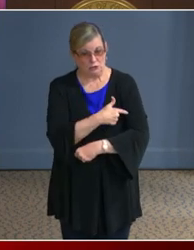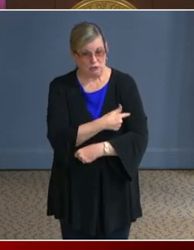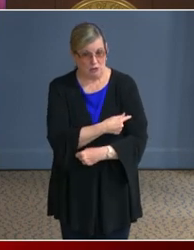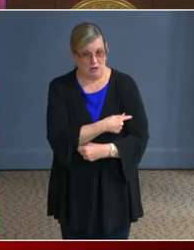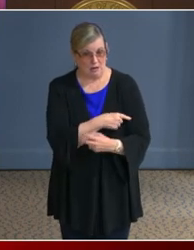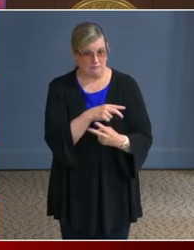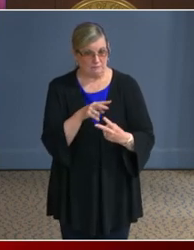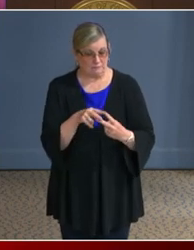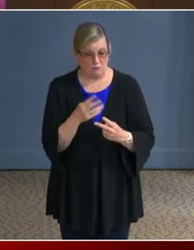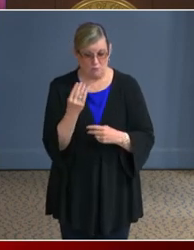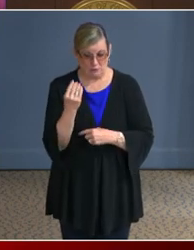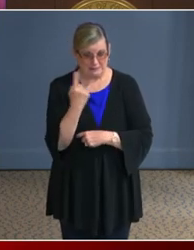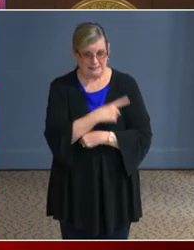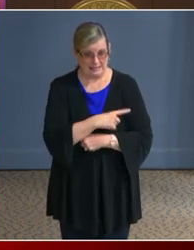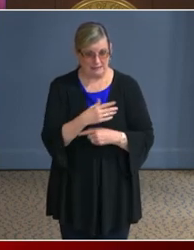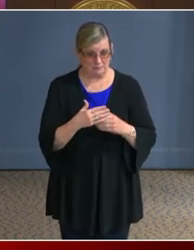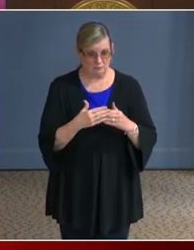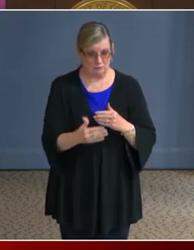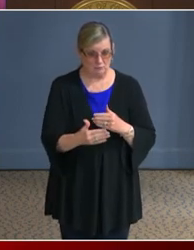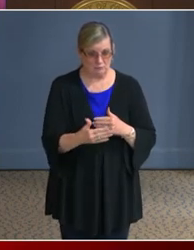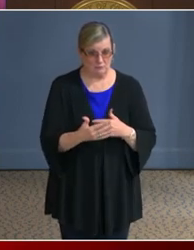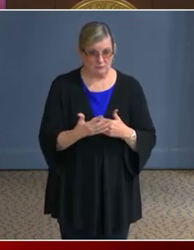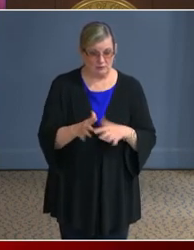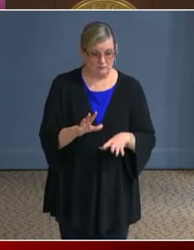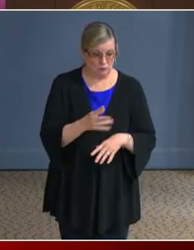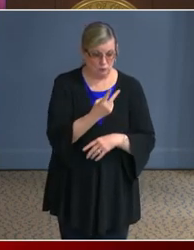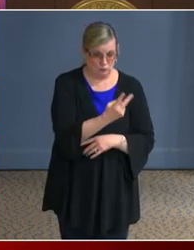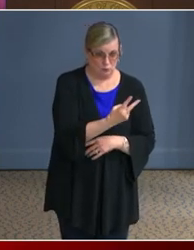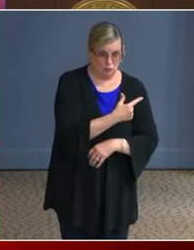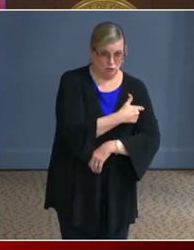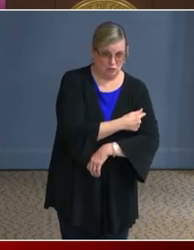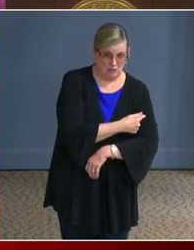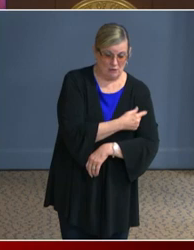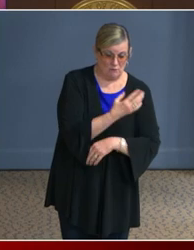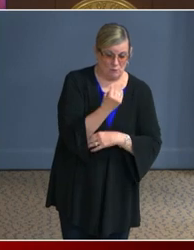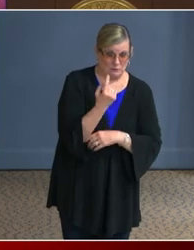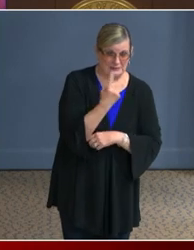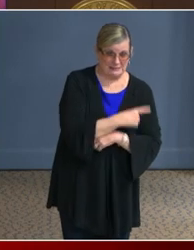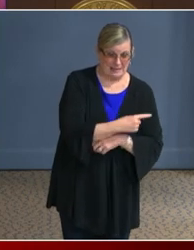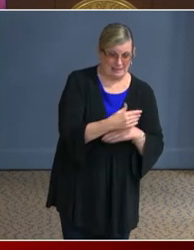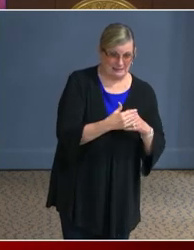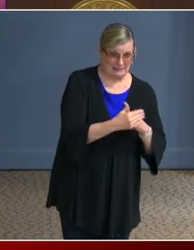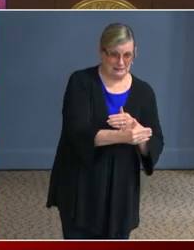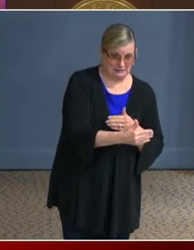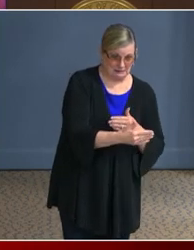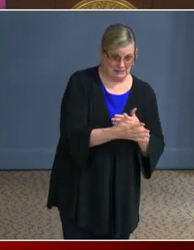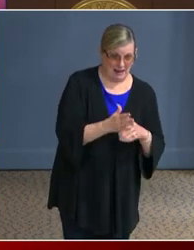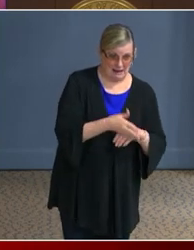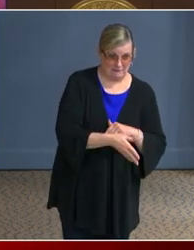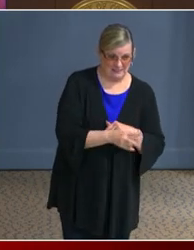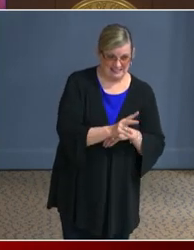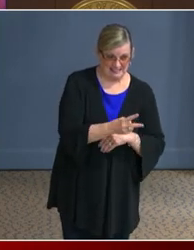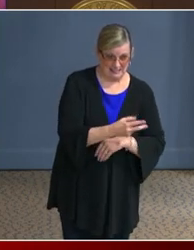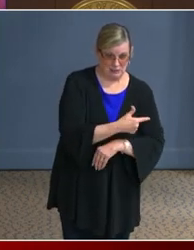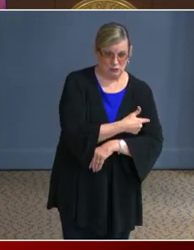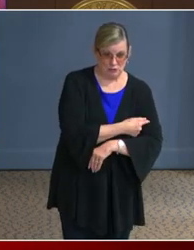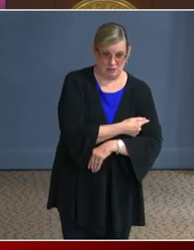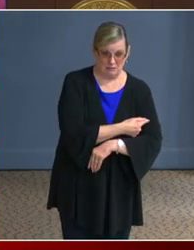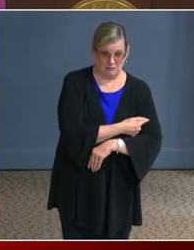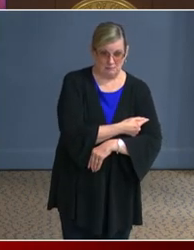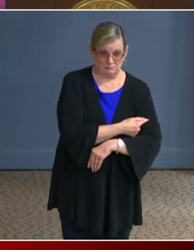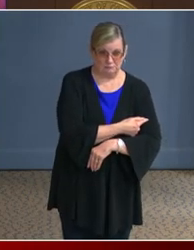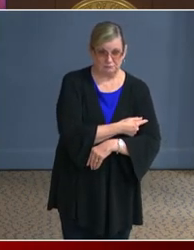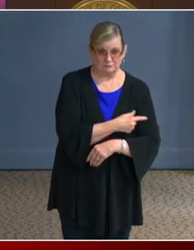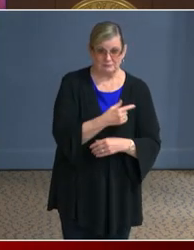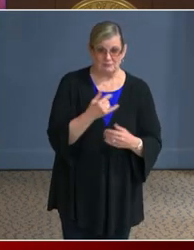2-dose vaccine, it's 14 days after the second shot. So that said, if